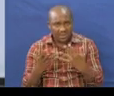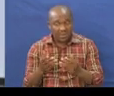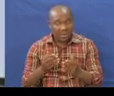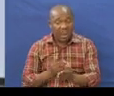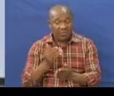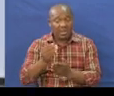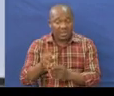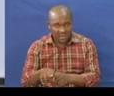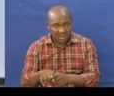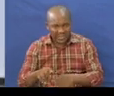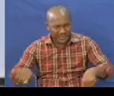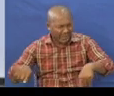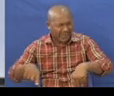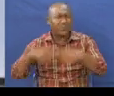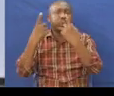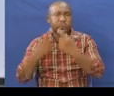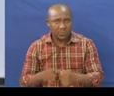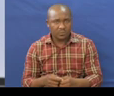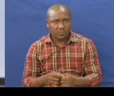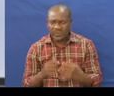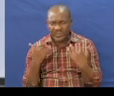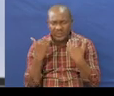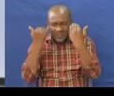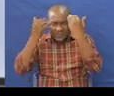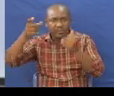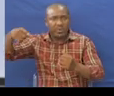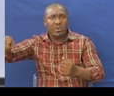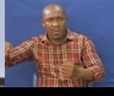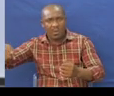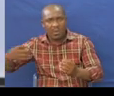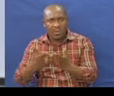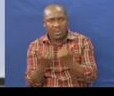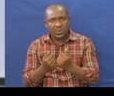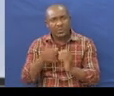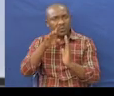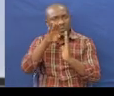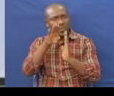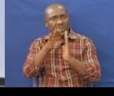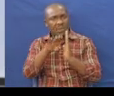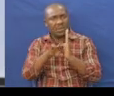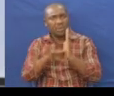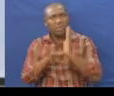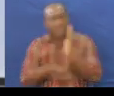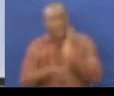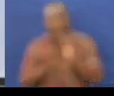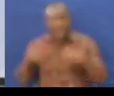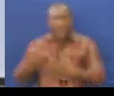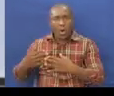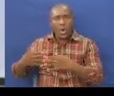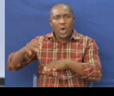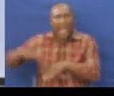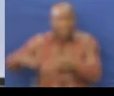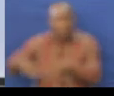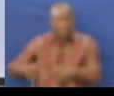you. So you can come up with a conflict and then, so sometimes it's not very, very good